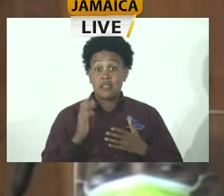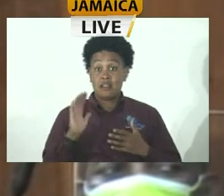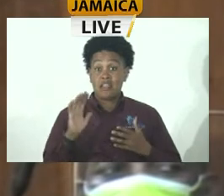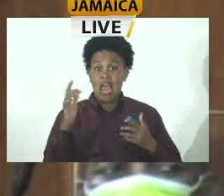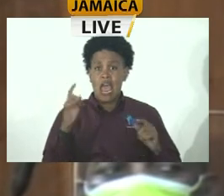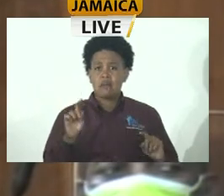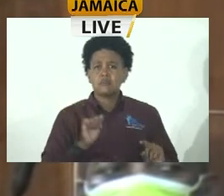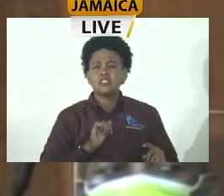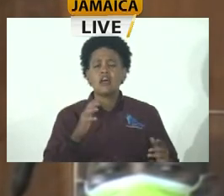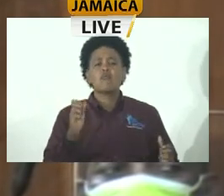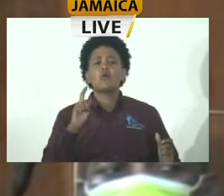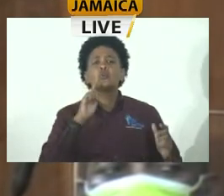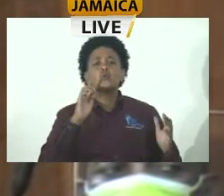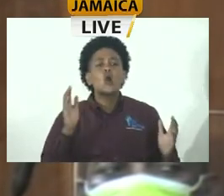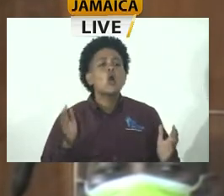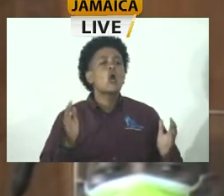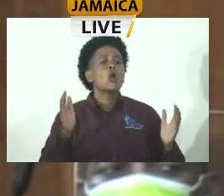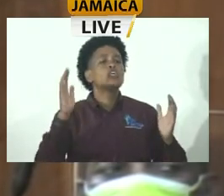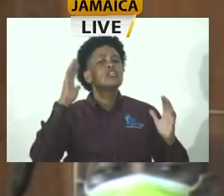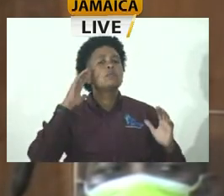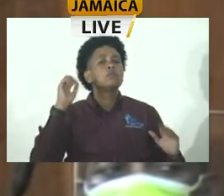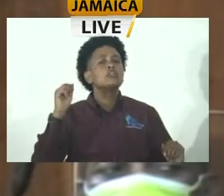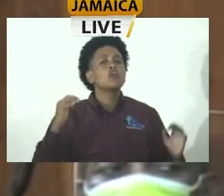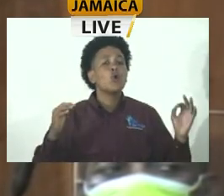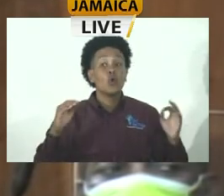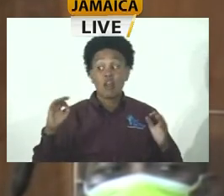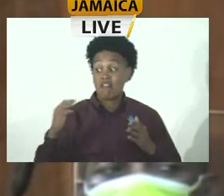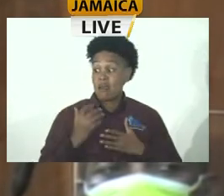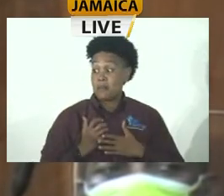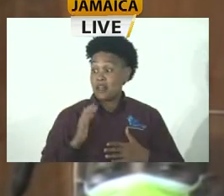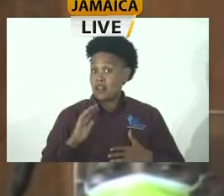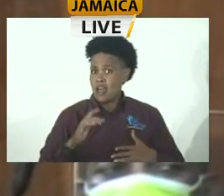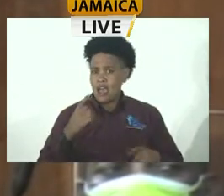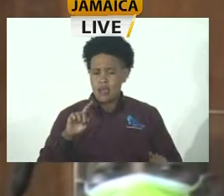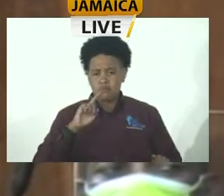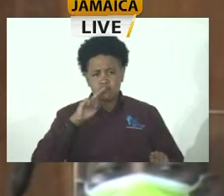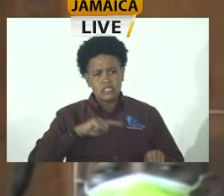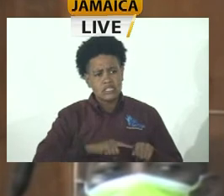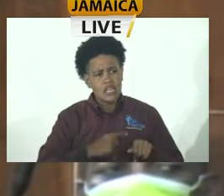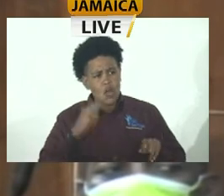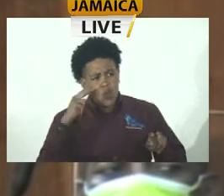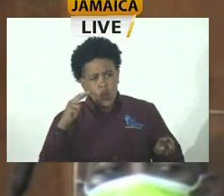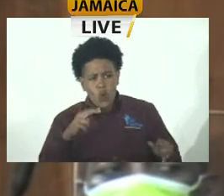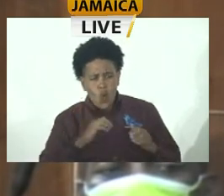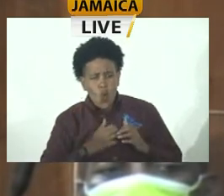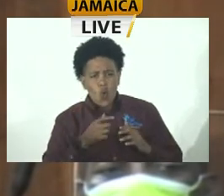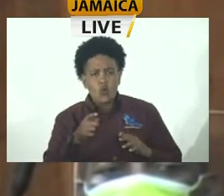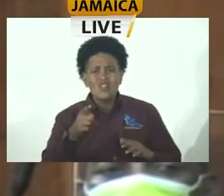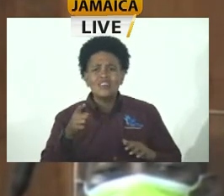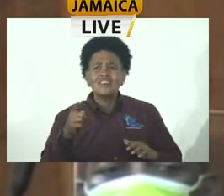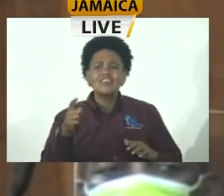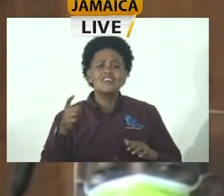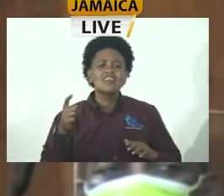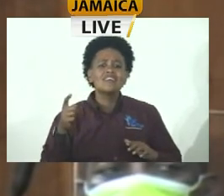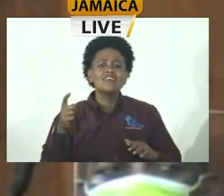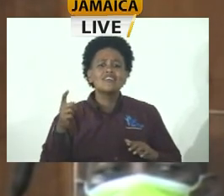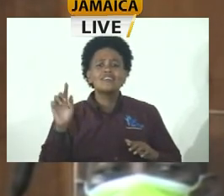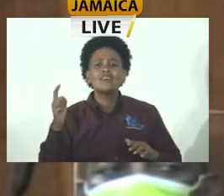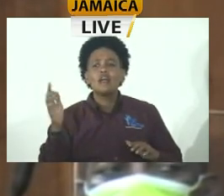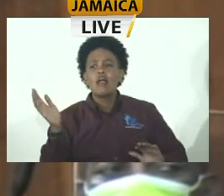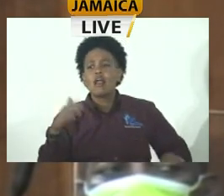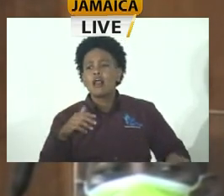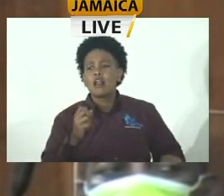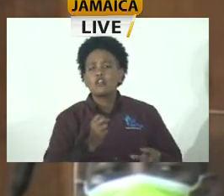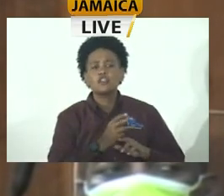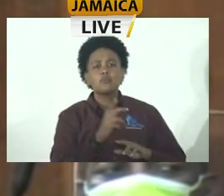and i would like to urge the president of the court of appeal is to start looking at horror instead of disposing of